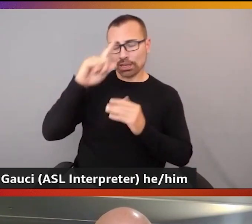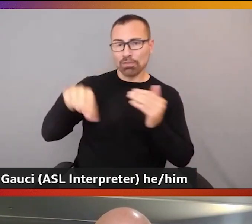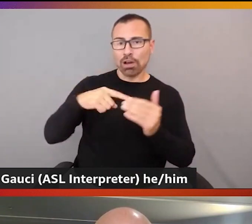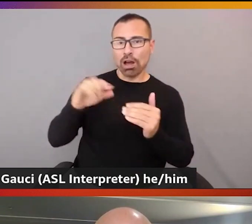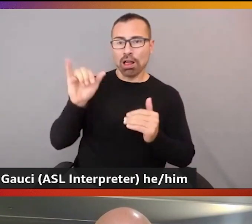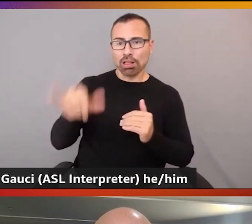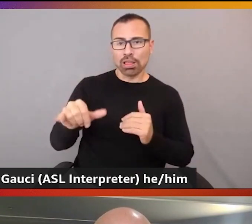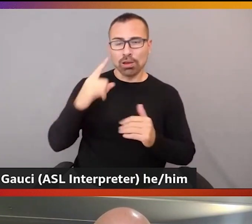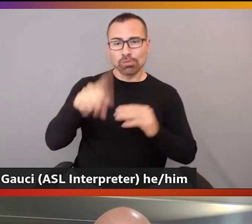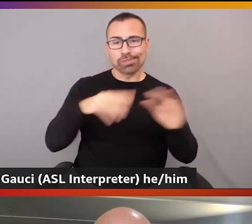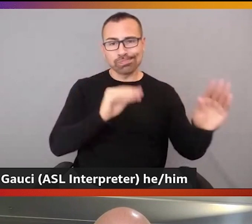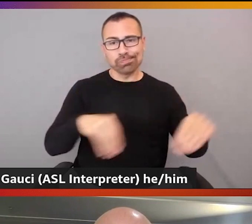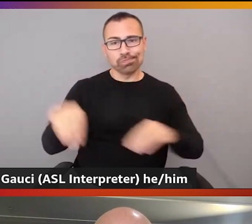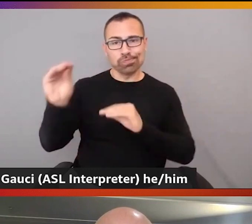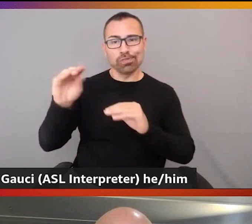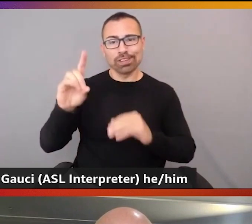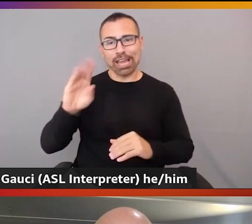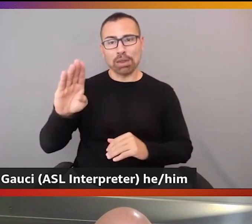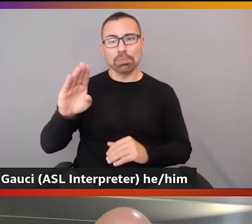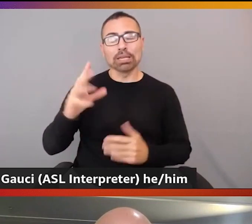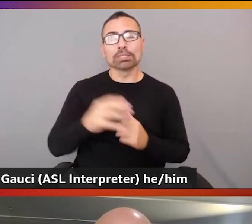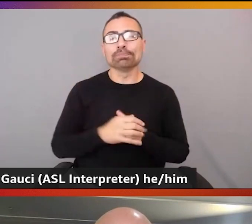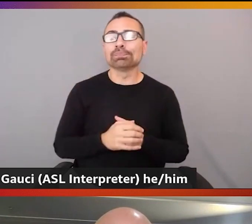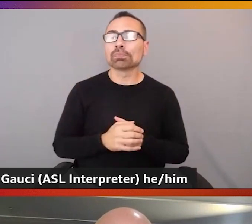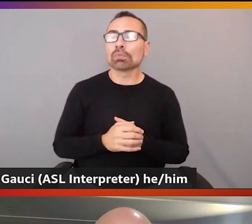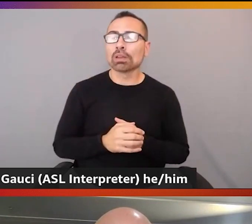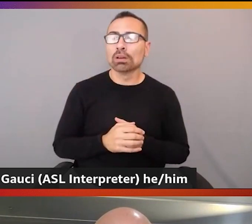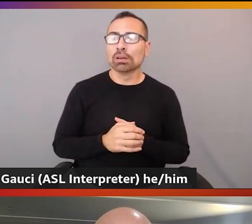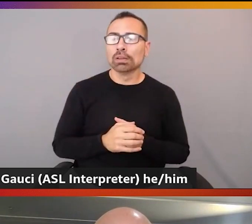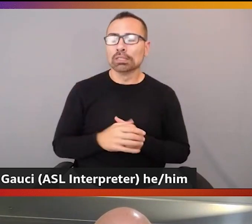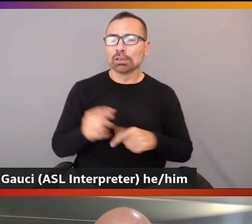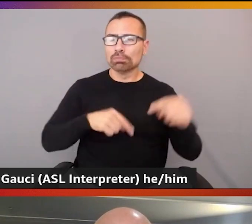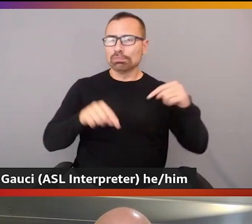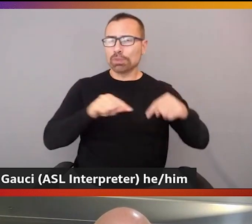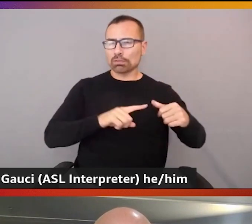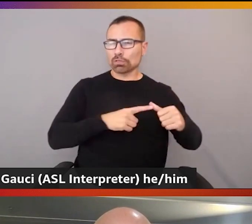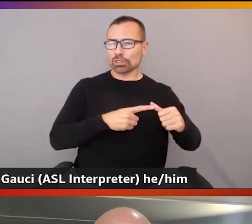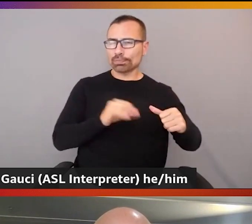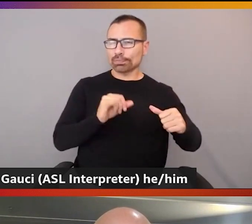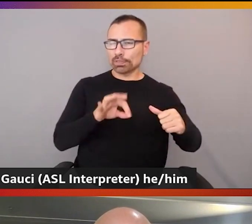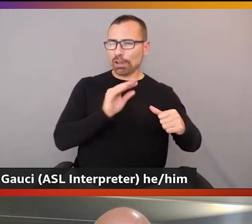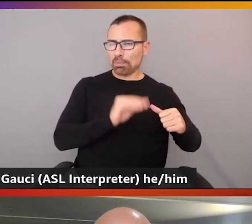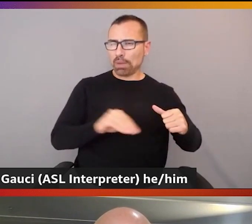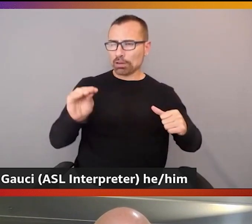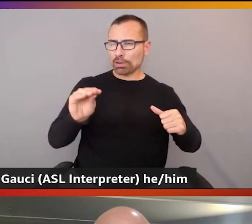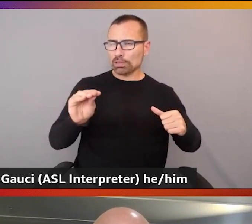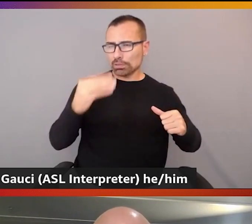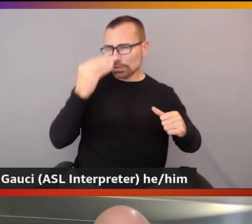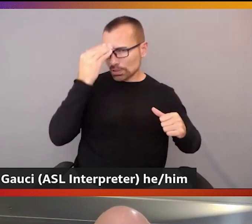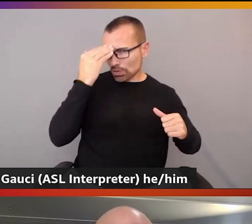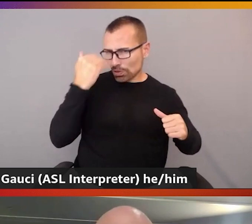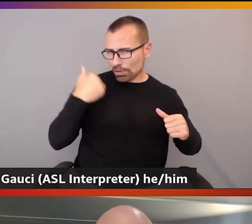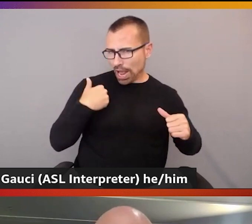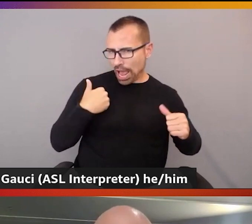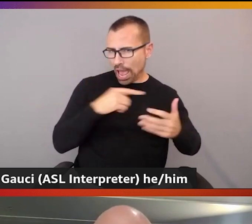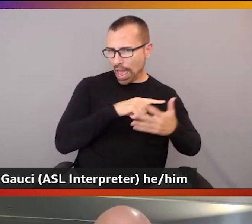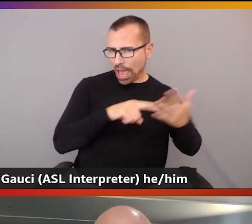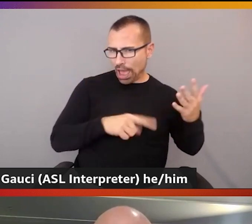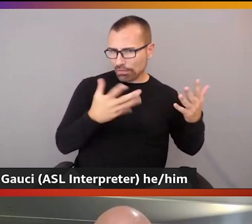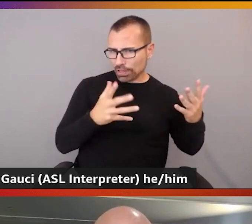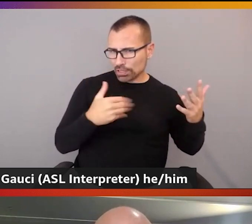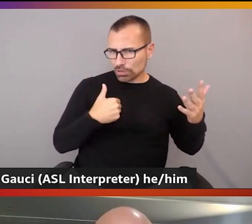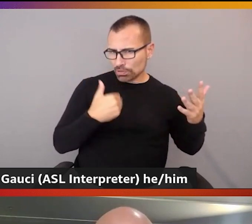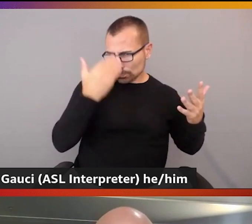back to the start and go, well, first off, if I'm going to migrate, do I know what I have? And if we look at